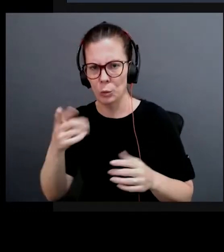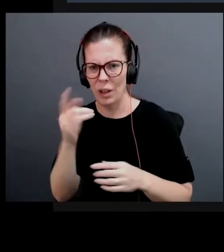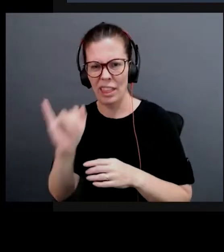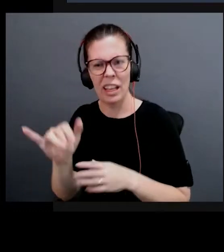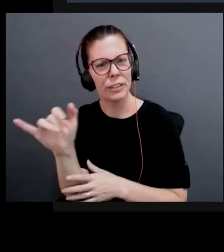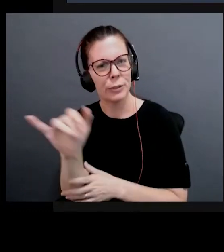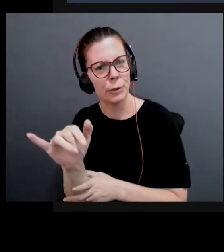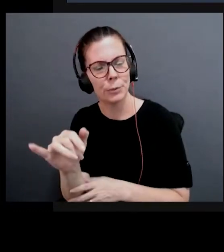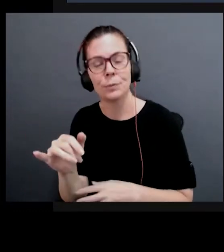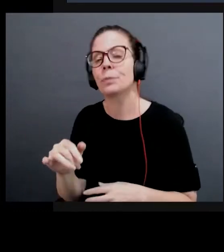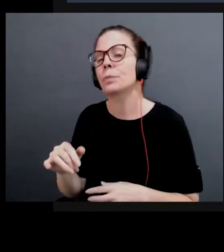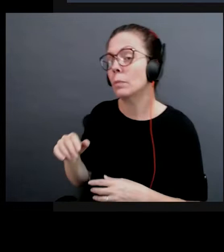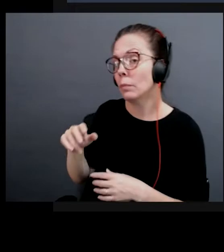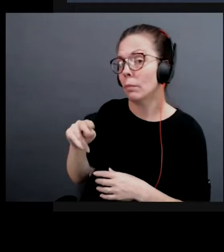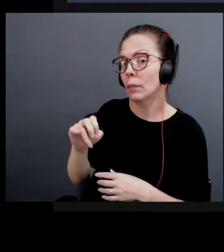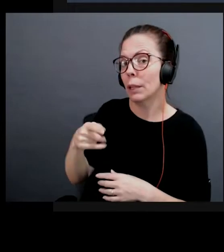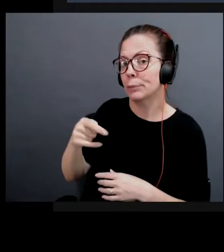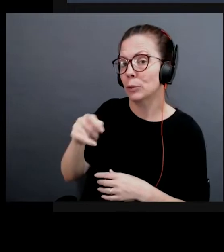Neptune is